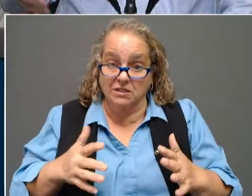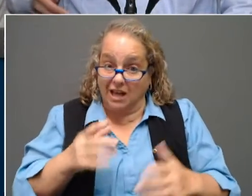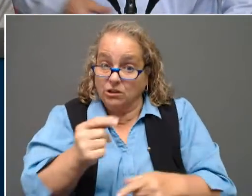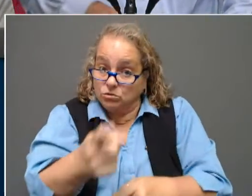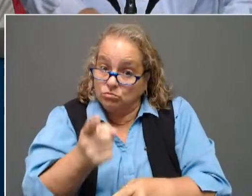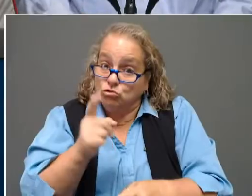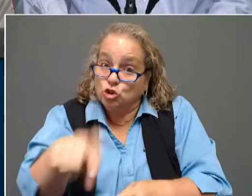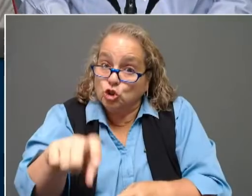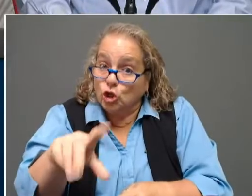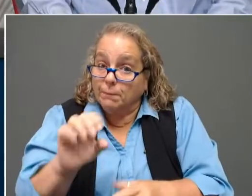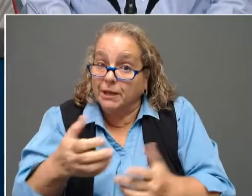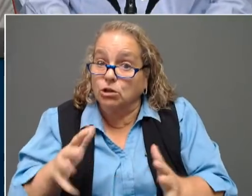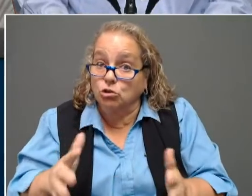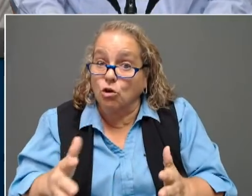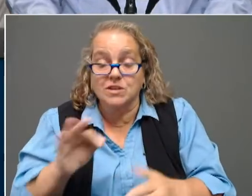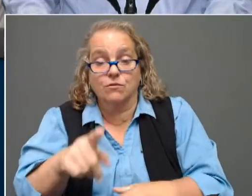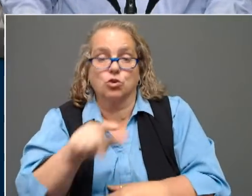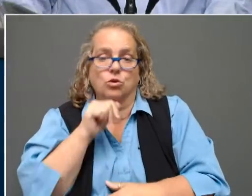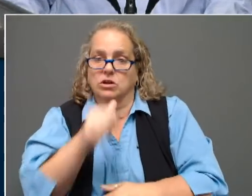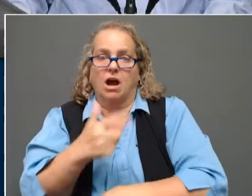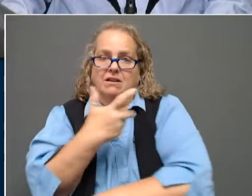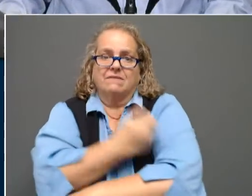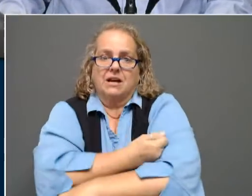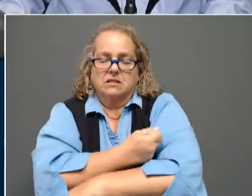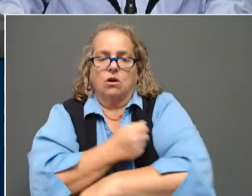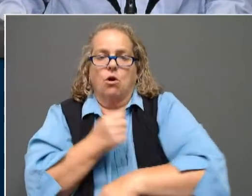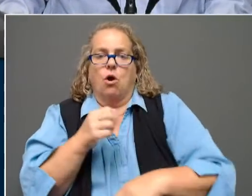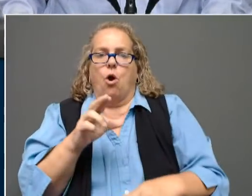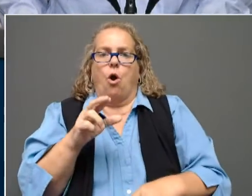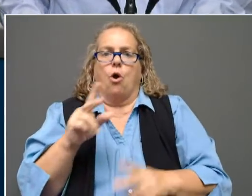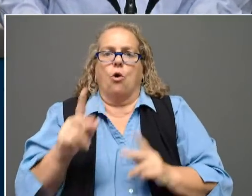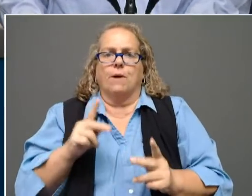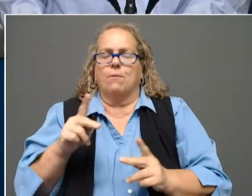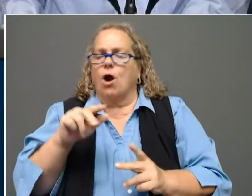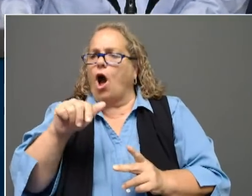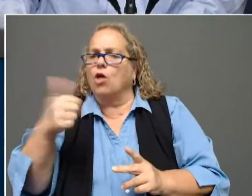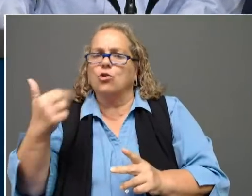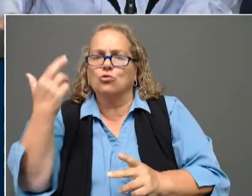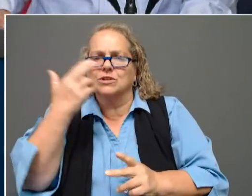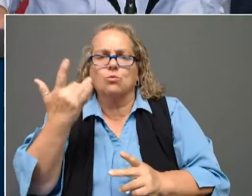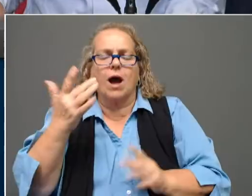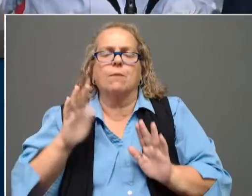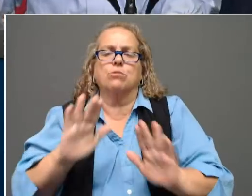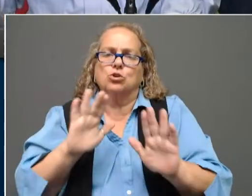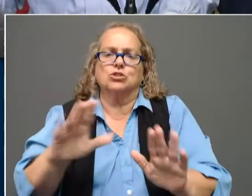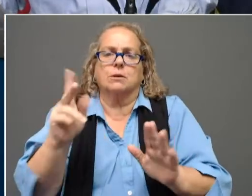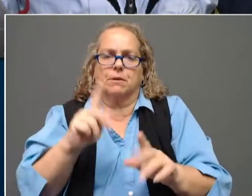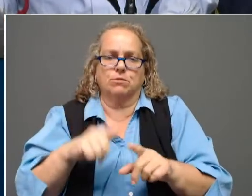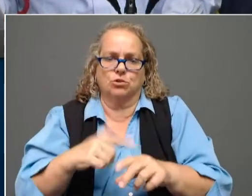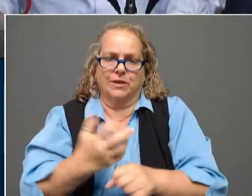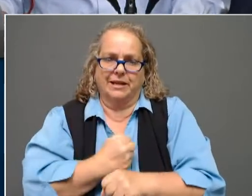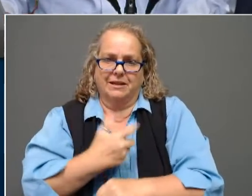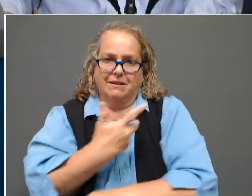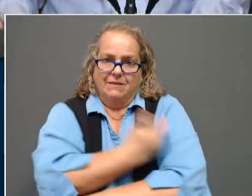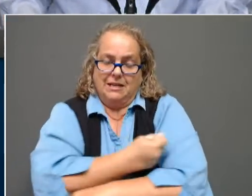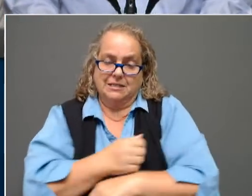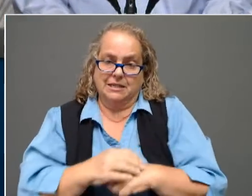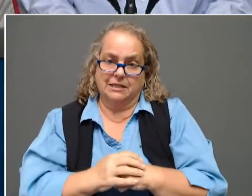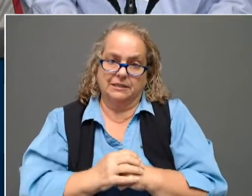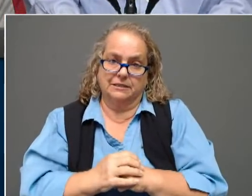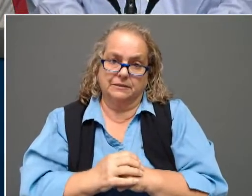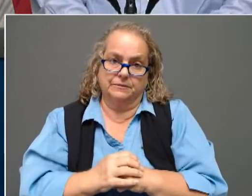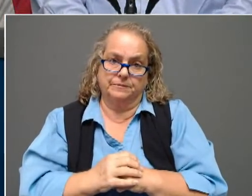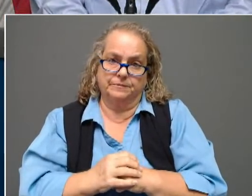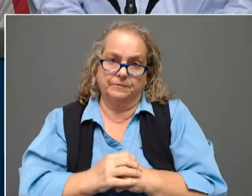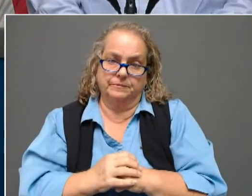not vaccinated, or other means that are pushing people to get vaccinated. Let's go through